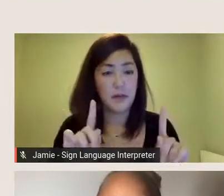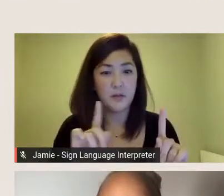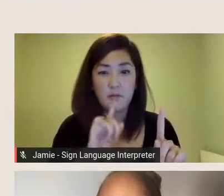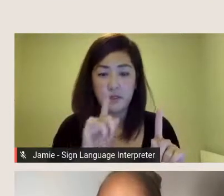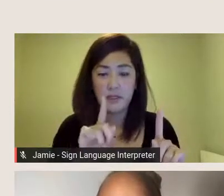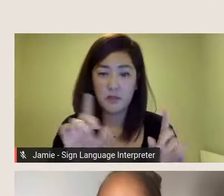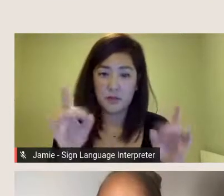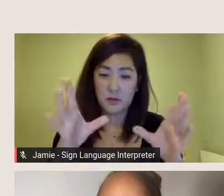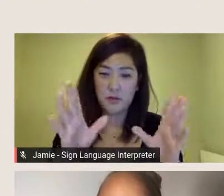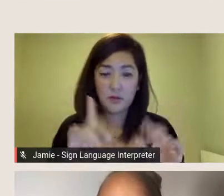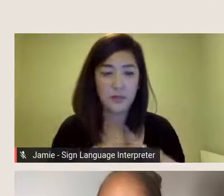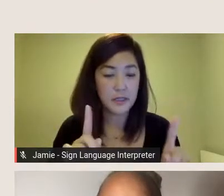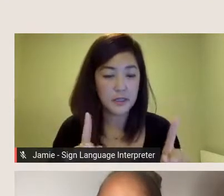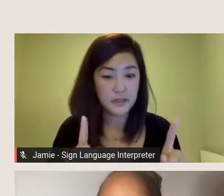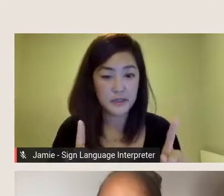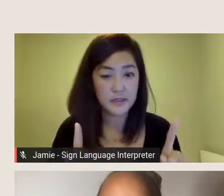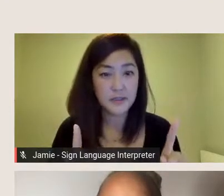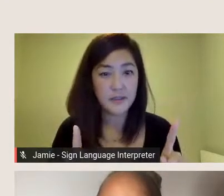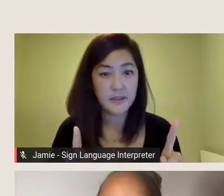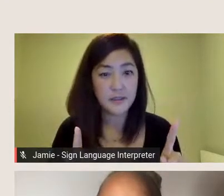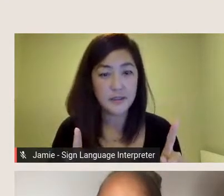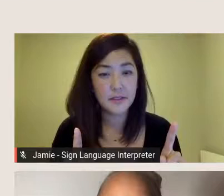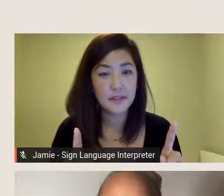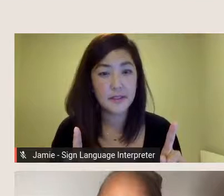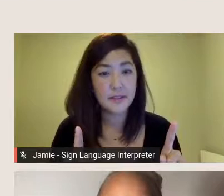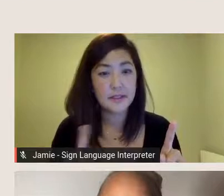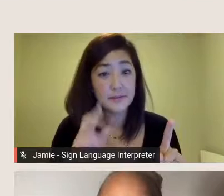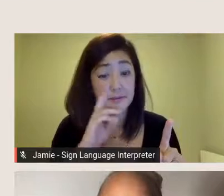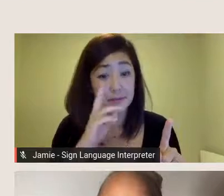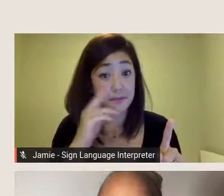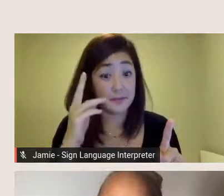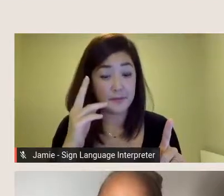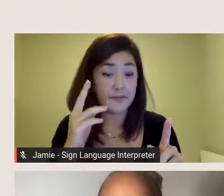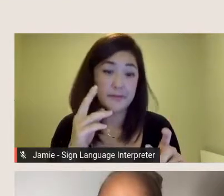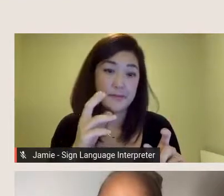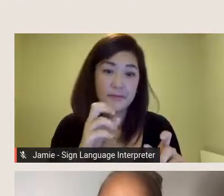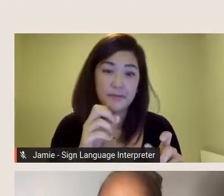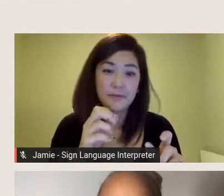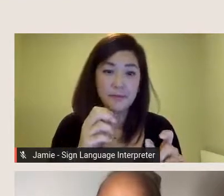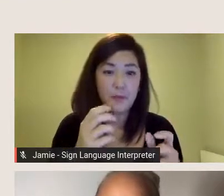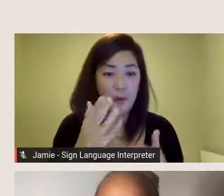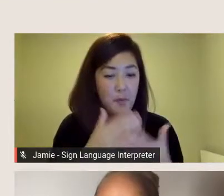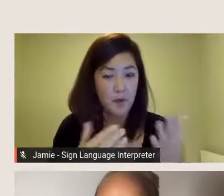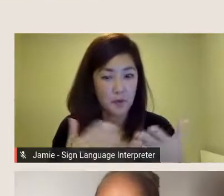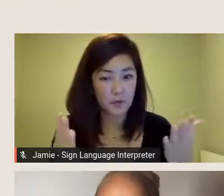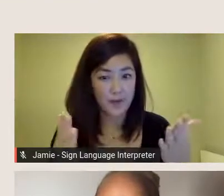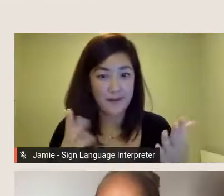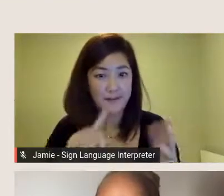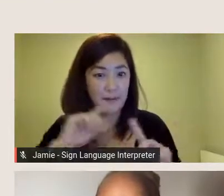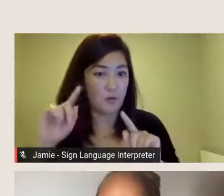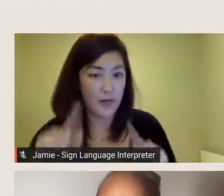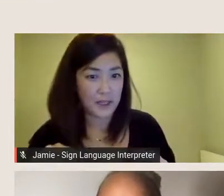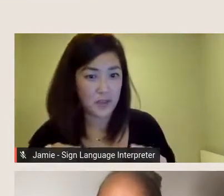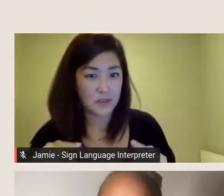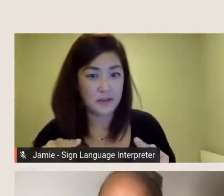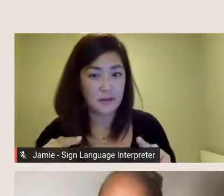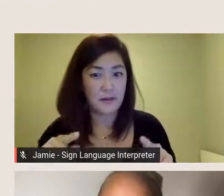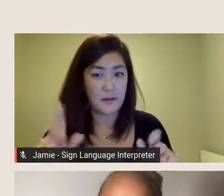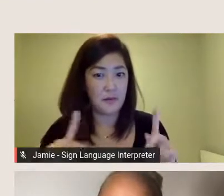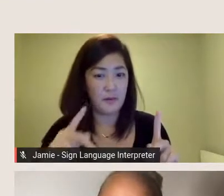in a way, that wasn't, unfortunately, the unusual part. It was like the reaction that was like, wait, like, what is going on